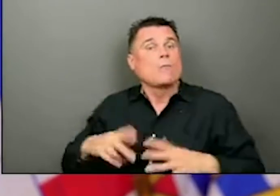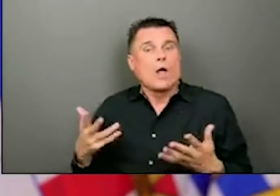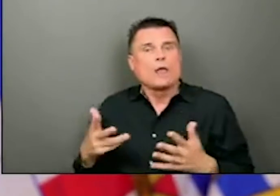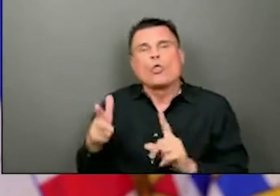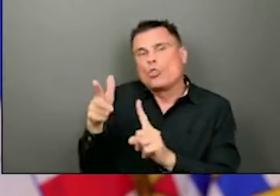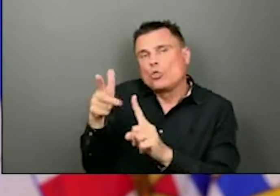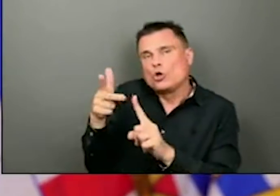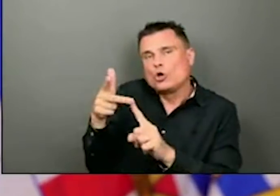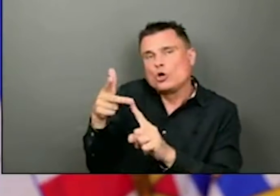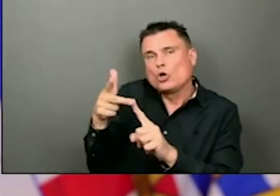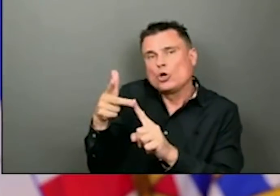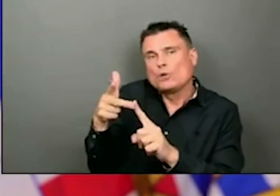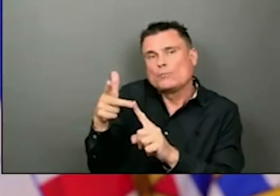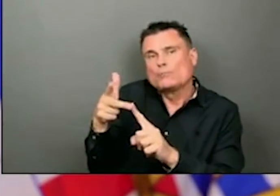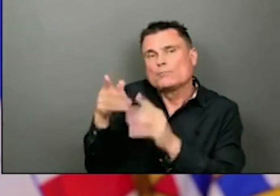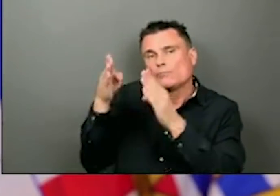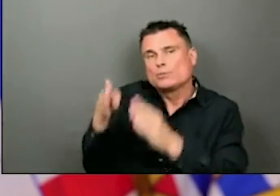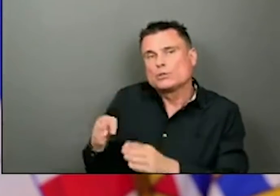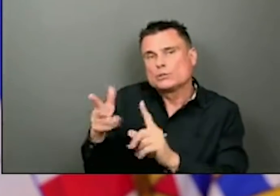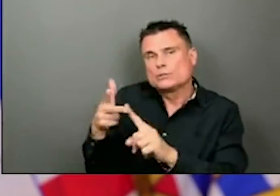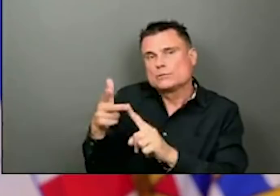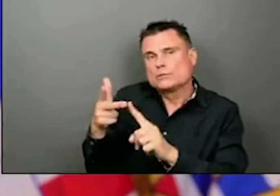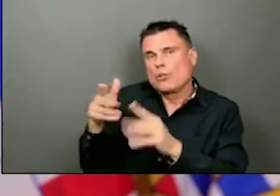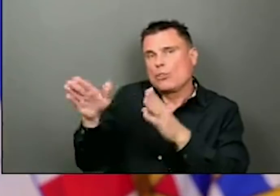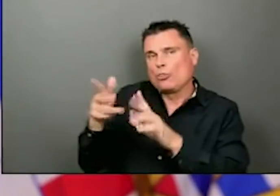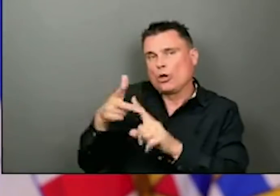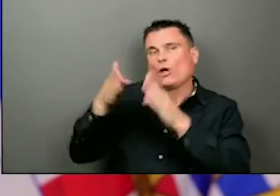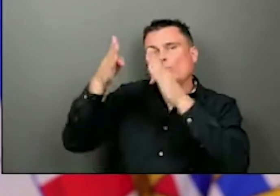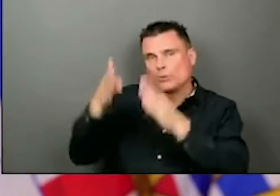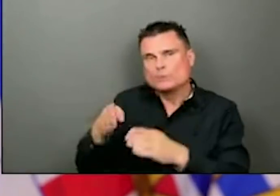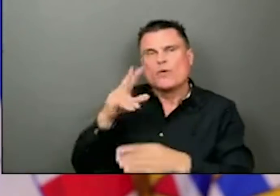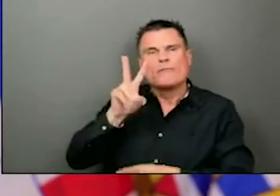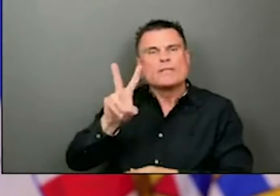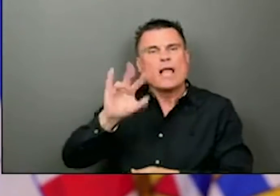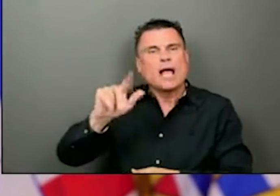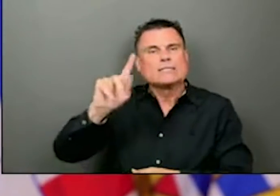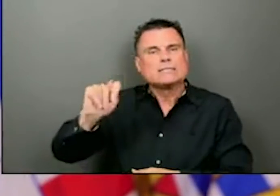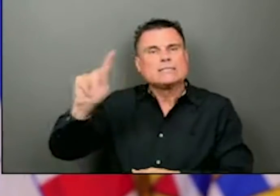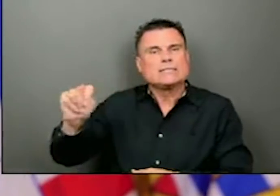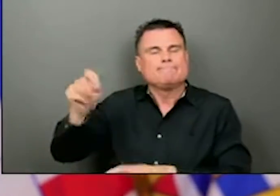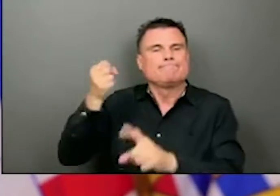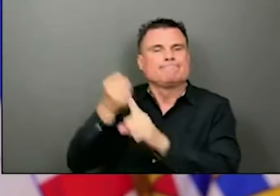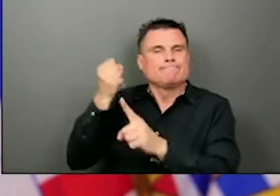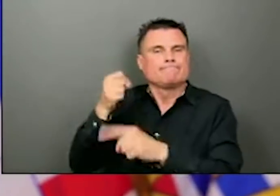the Island Health Region who is now receiving treatment and recovering in hospital.